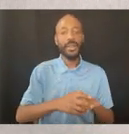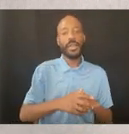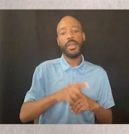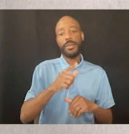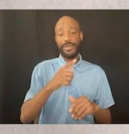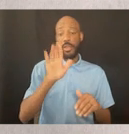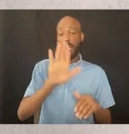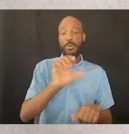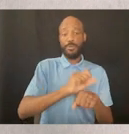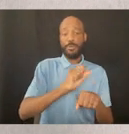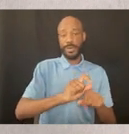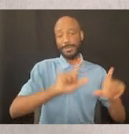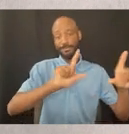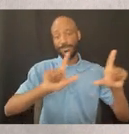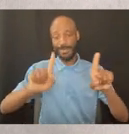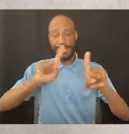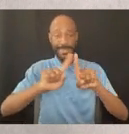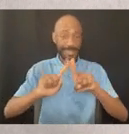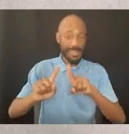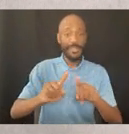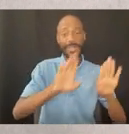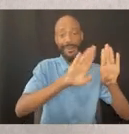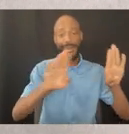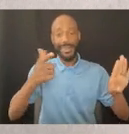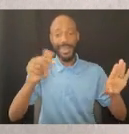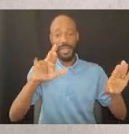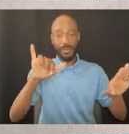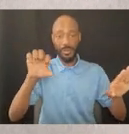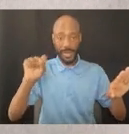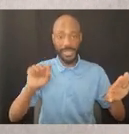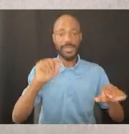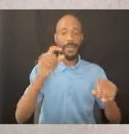around the world. Her practice currently explores work that overlays